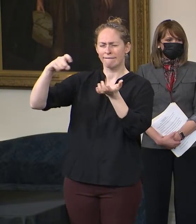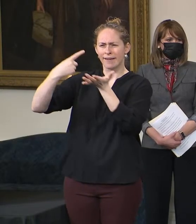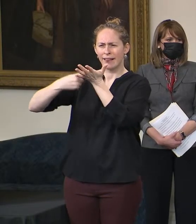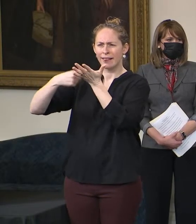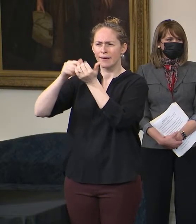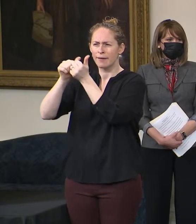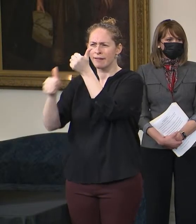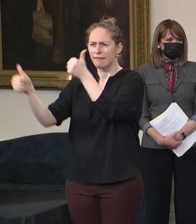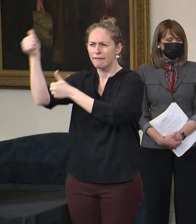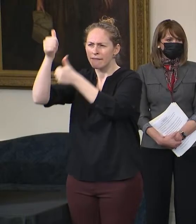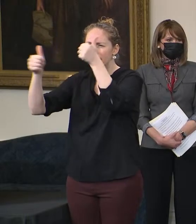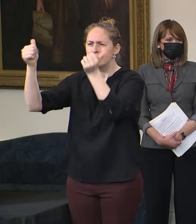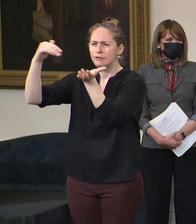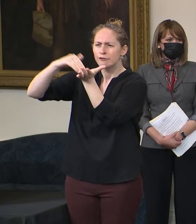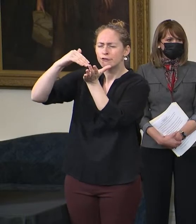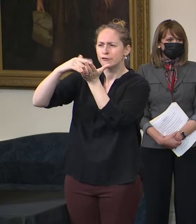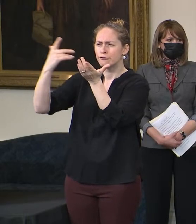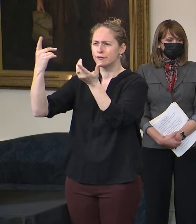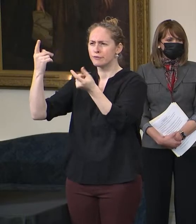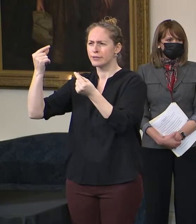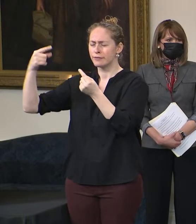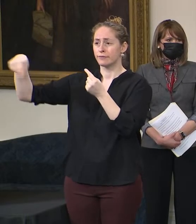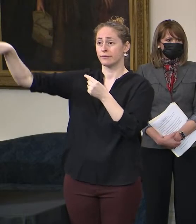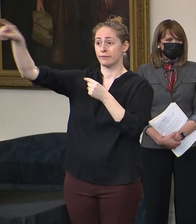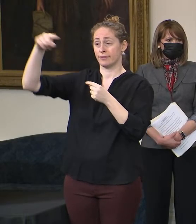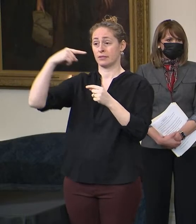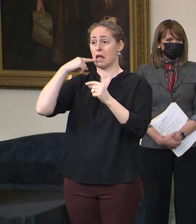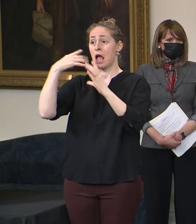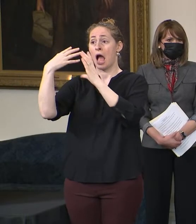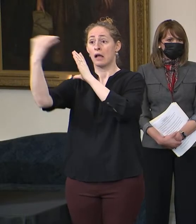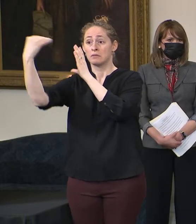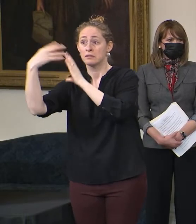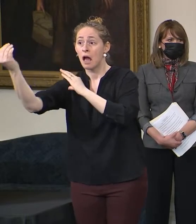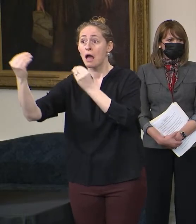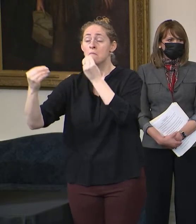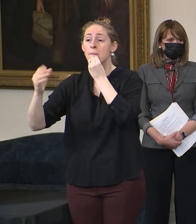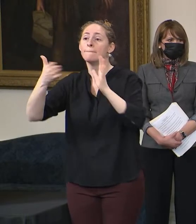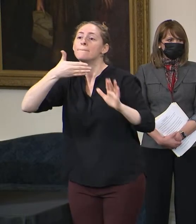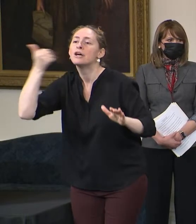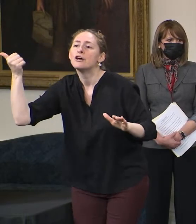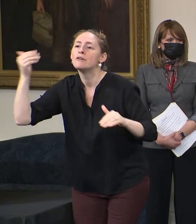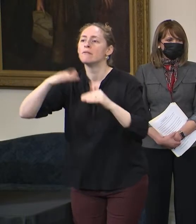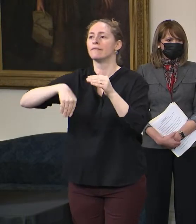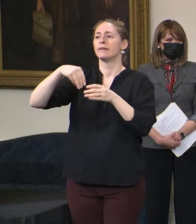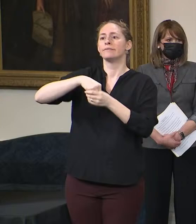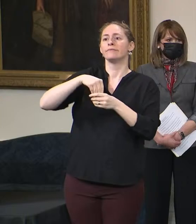us from the very beginning that outdoor dining is safe, that outdoors is better than indoors.